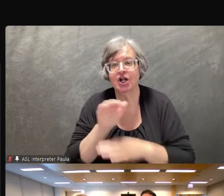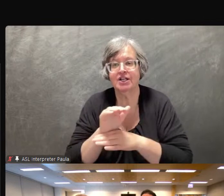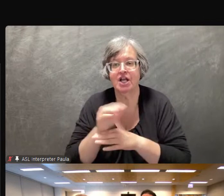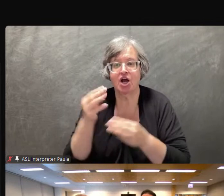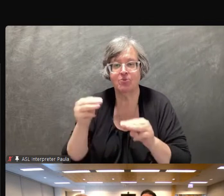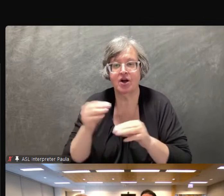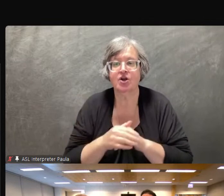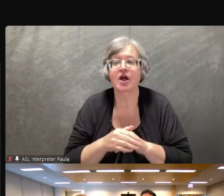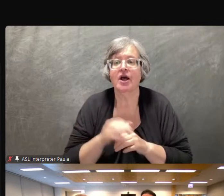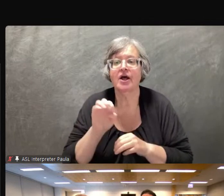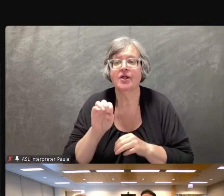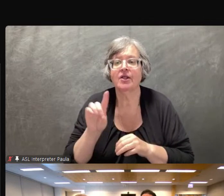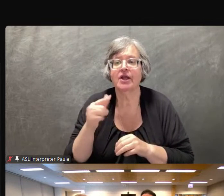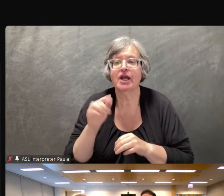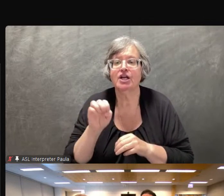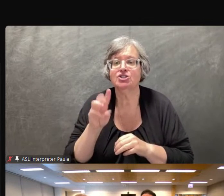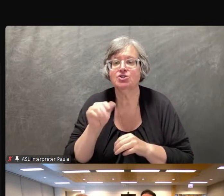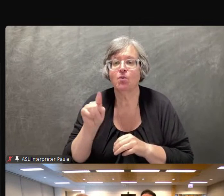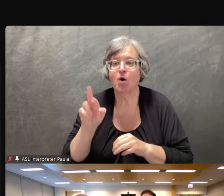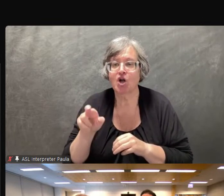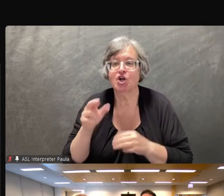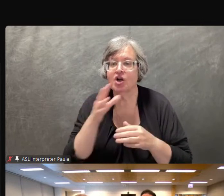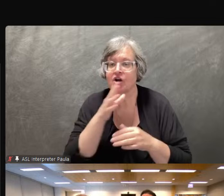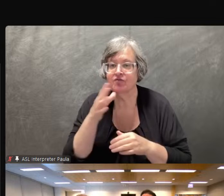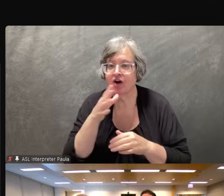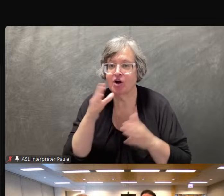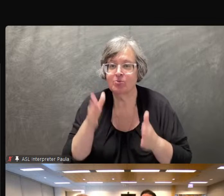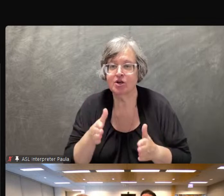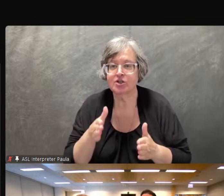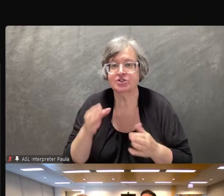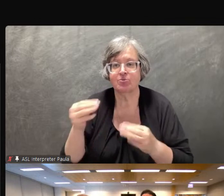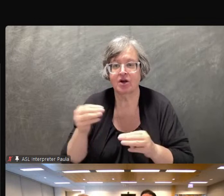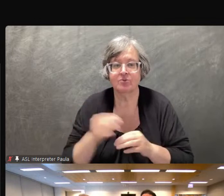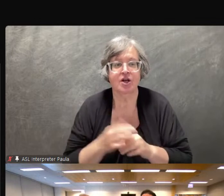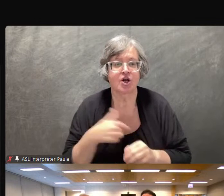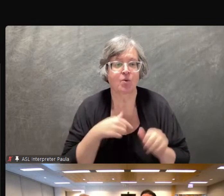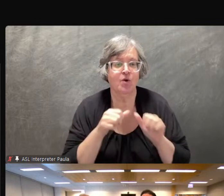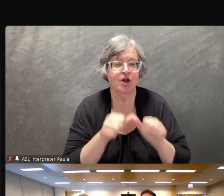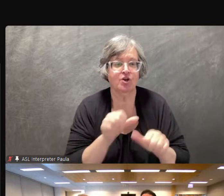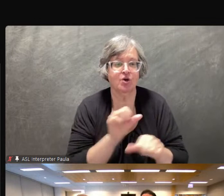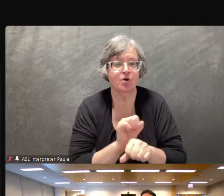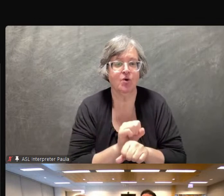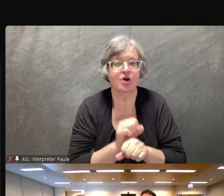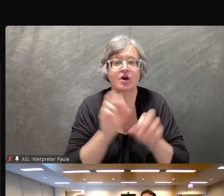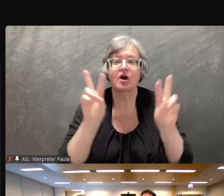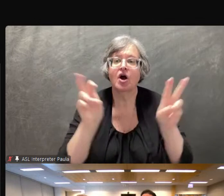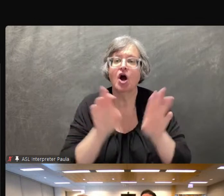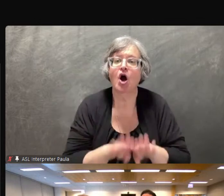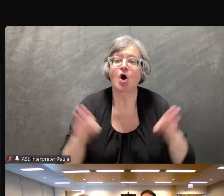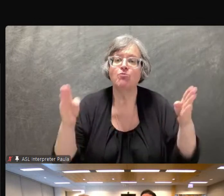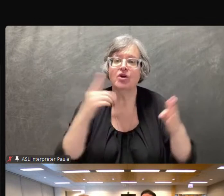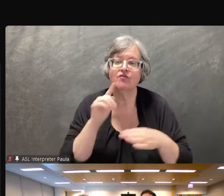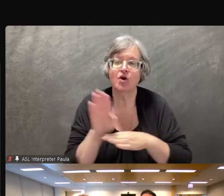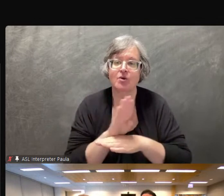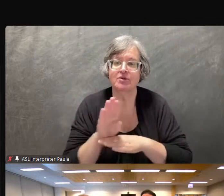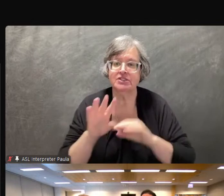Market, and then we actually had an ongoing, I've talked about it for all time, we have an ongoing effort that's called our Open for Business campaign, where we work with the local chambers